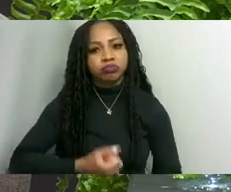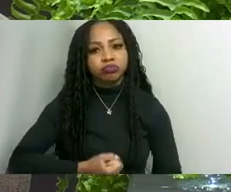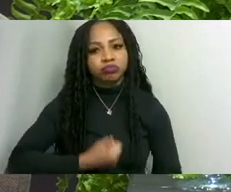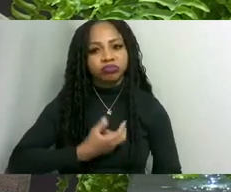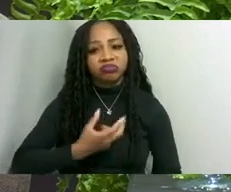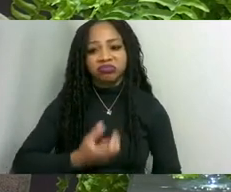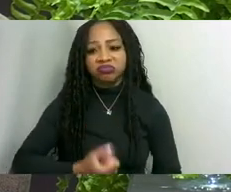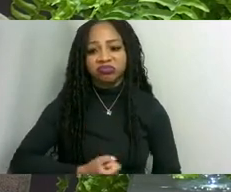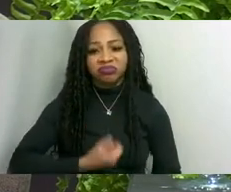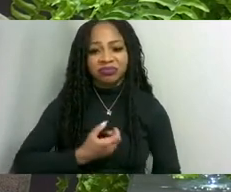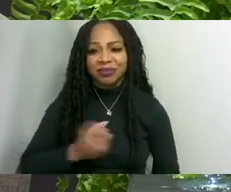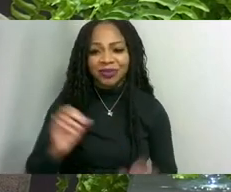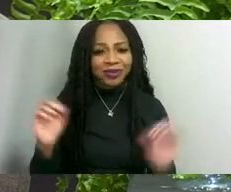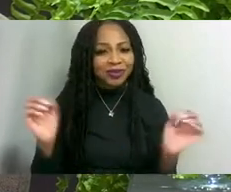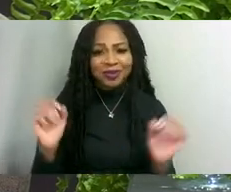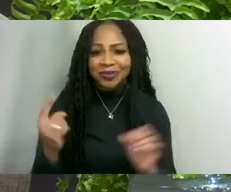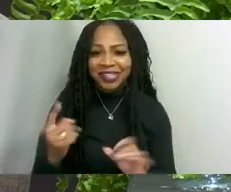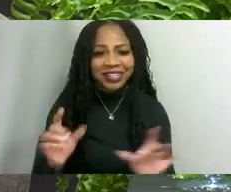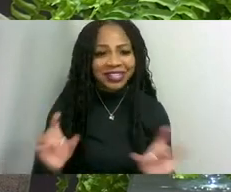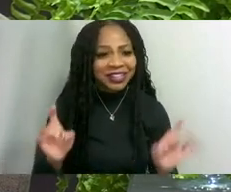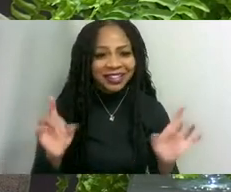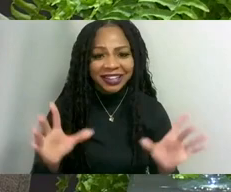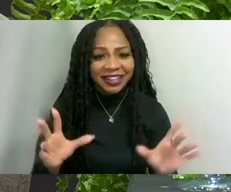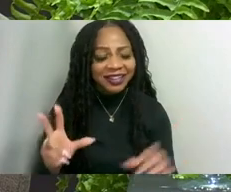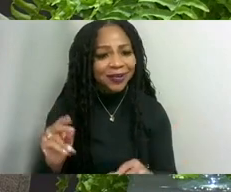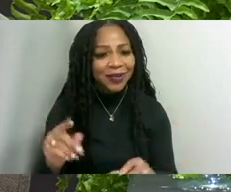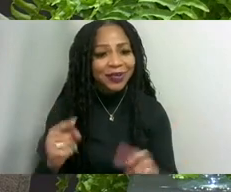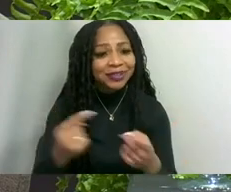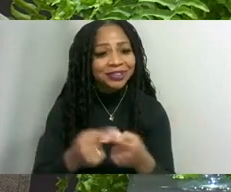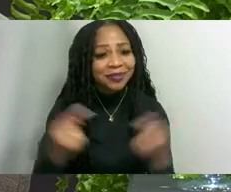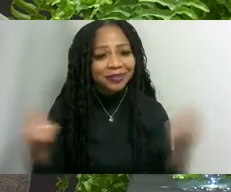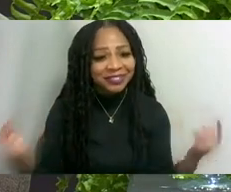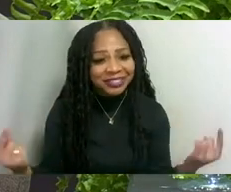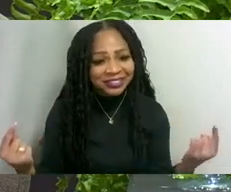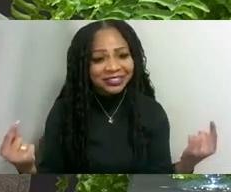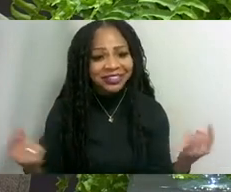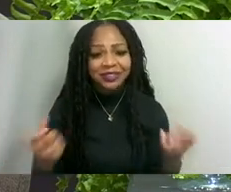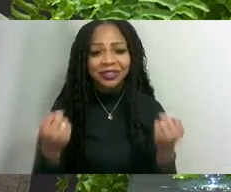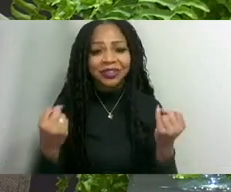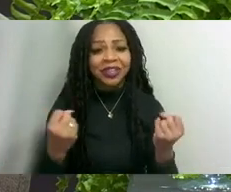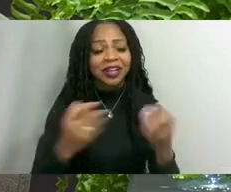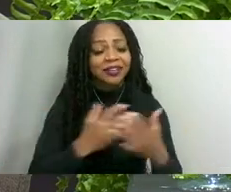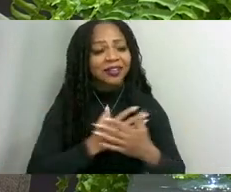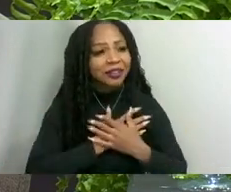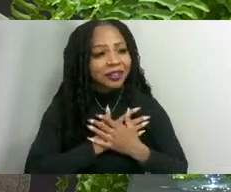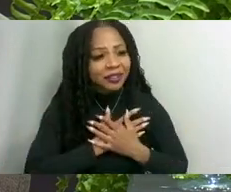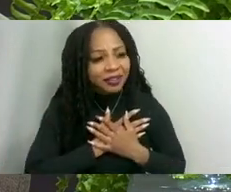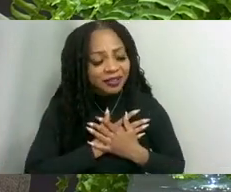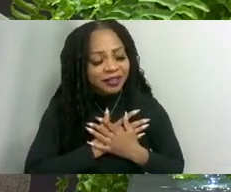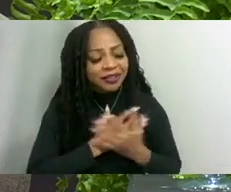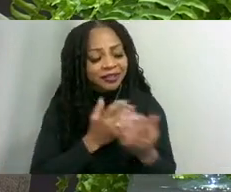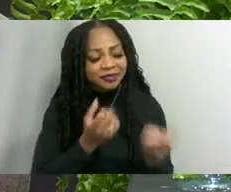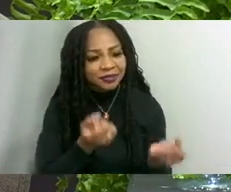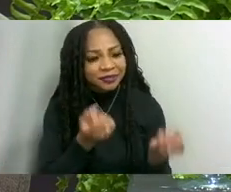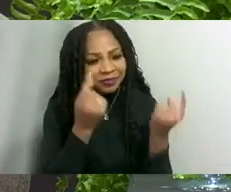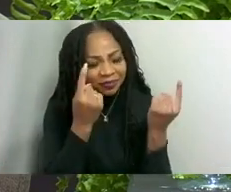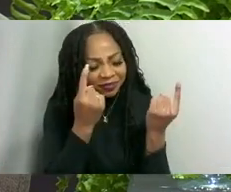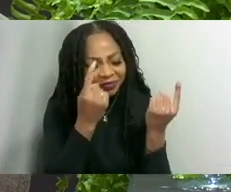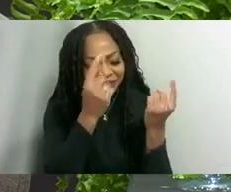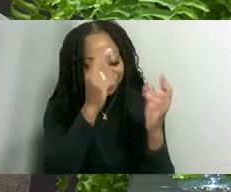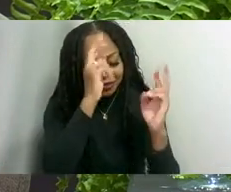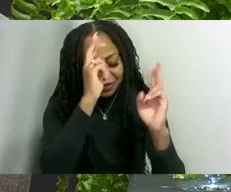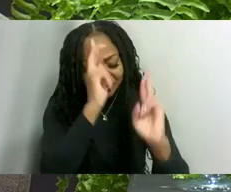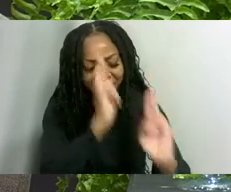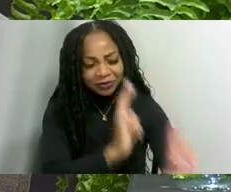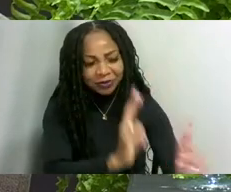nobody hates them for it. It's the contrary. There's a lot of affection and a lot of caring and a lot of respect for the